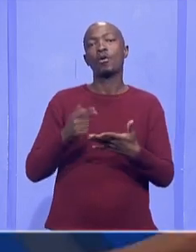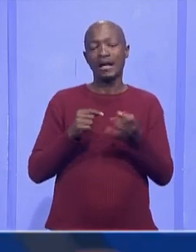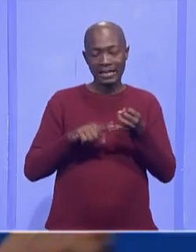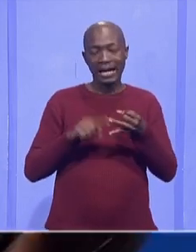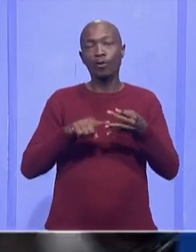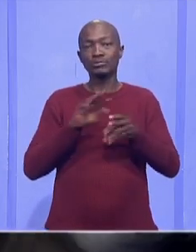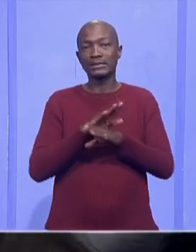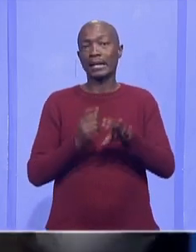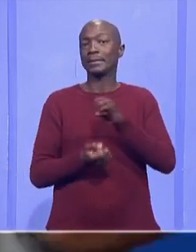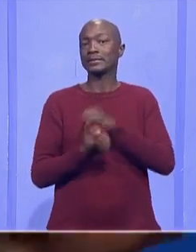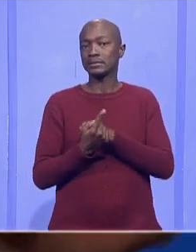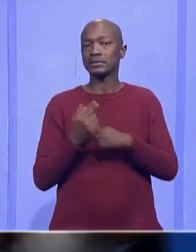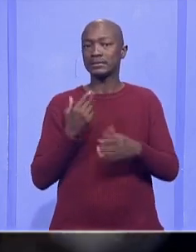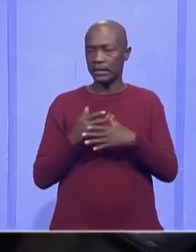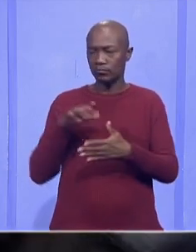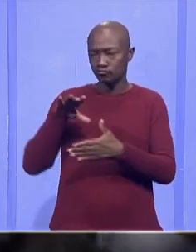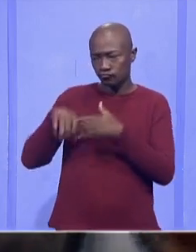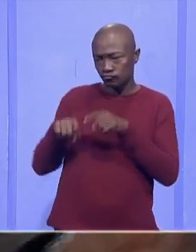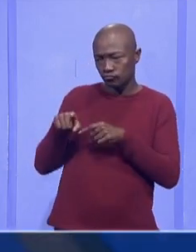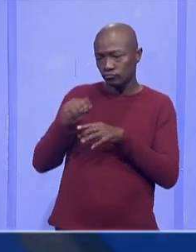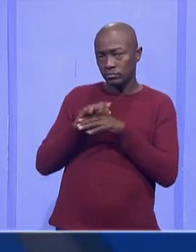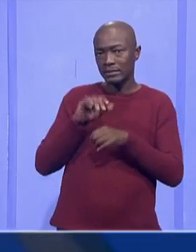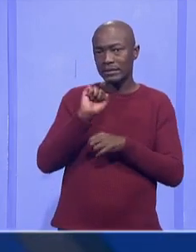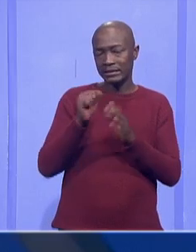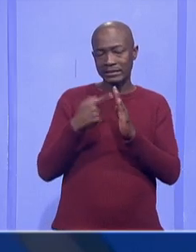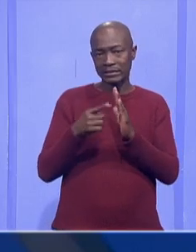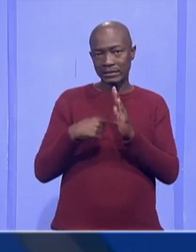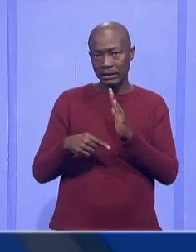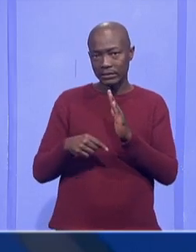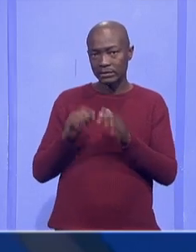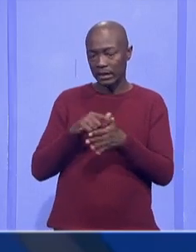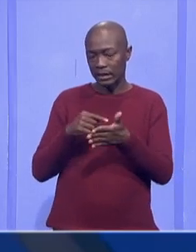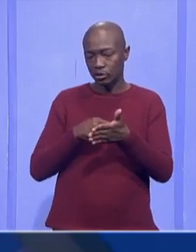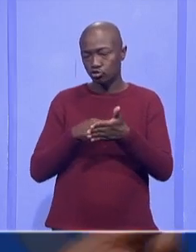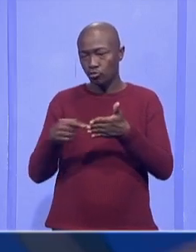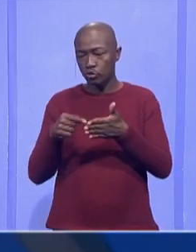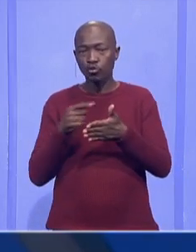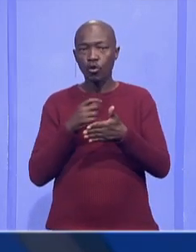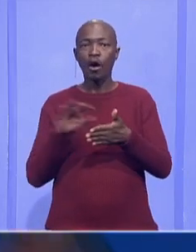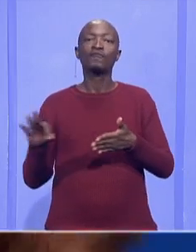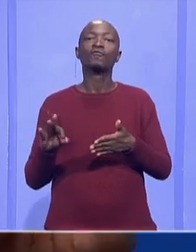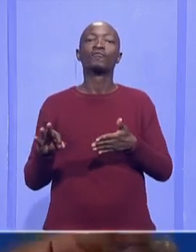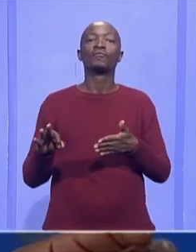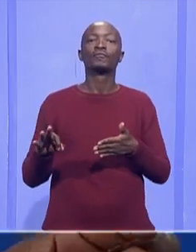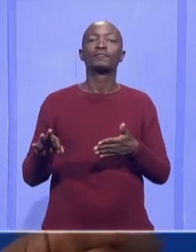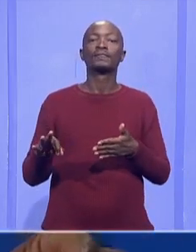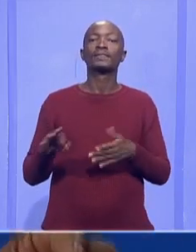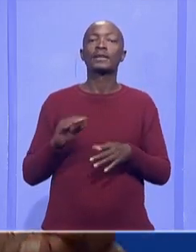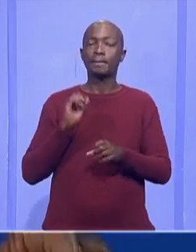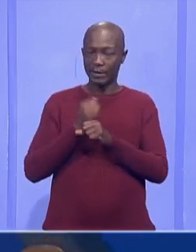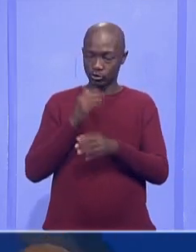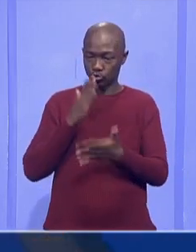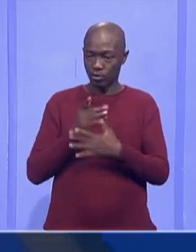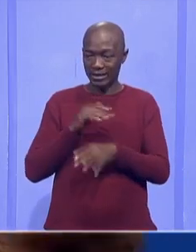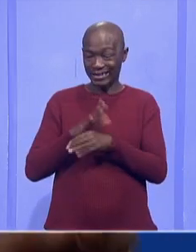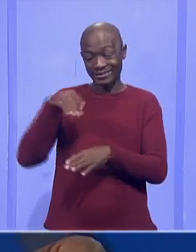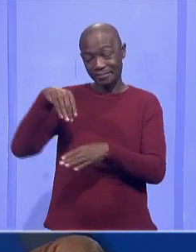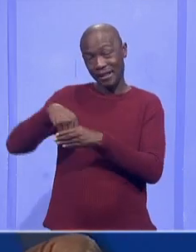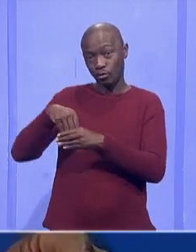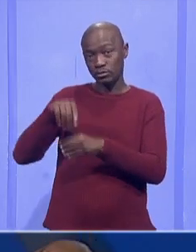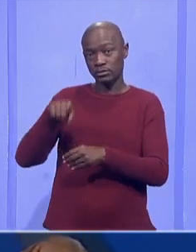can actually be able to get your details, scratch you off the voter's roll, and then make sure that that ballot that you have actually put